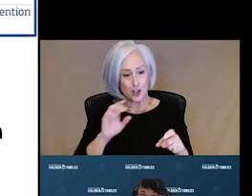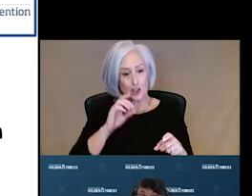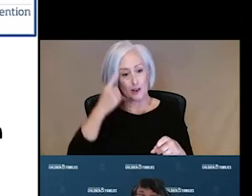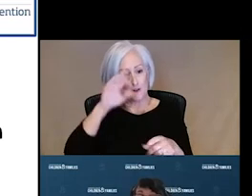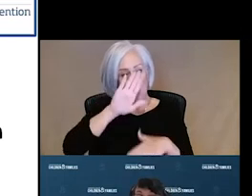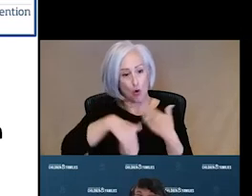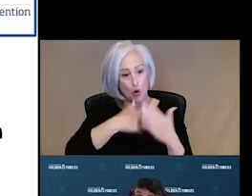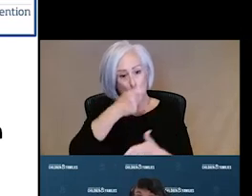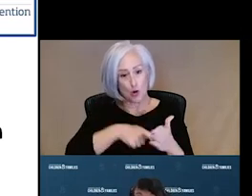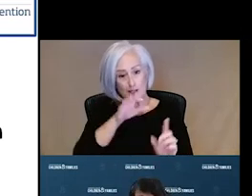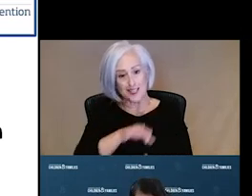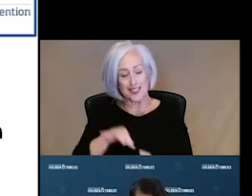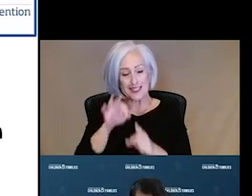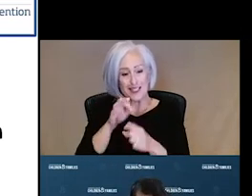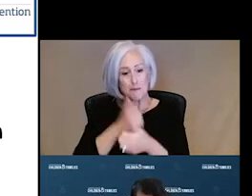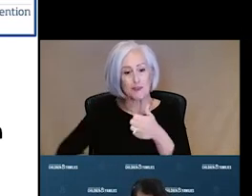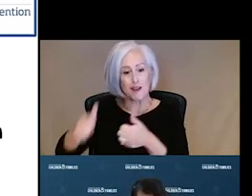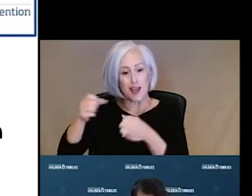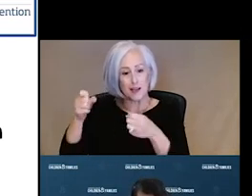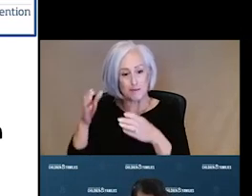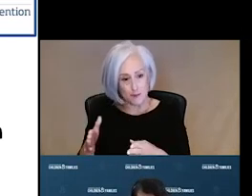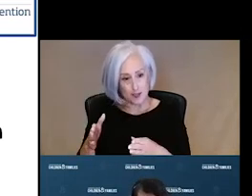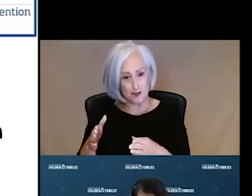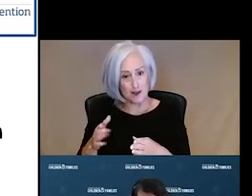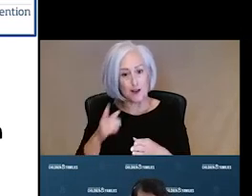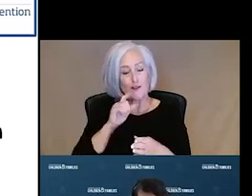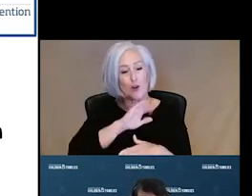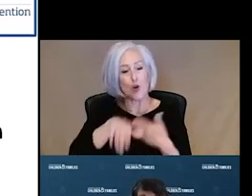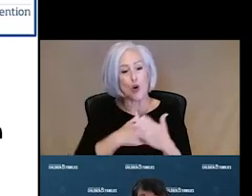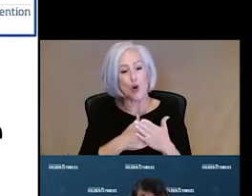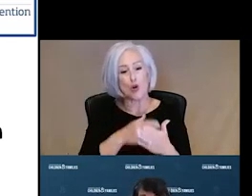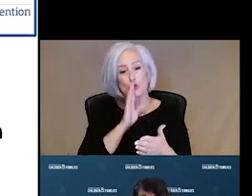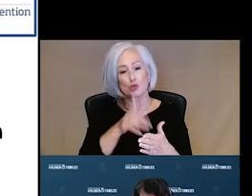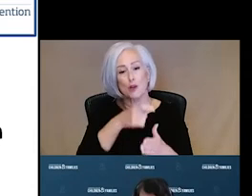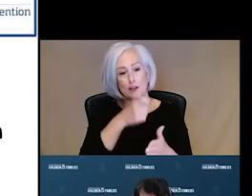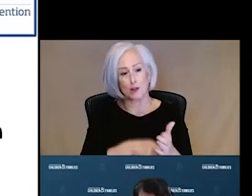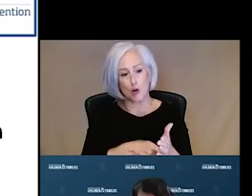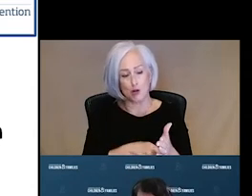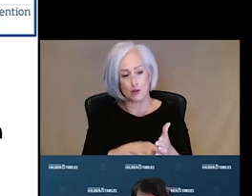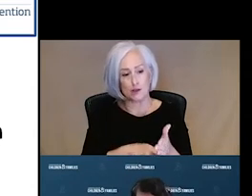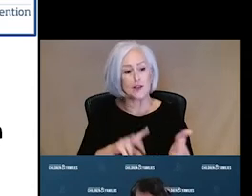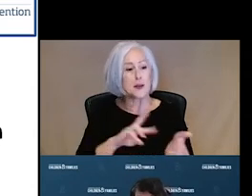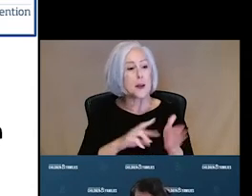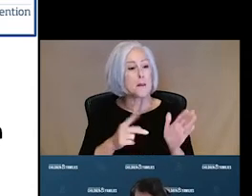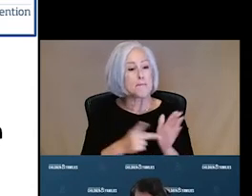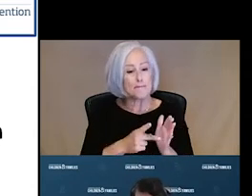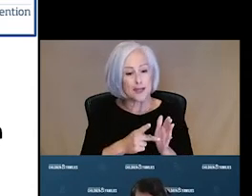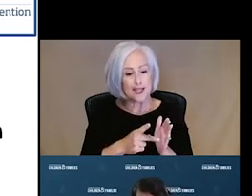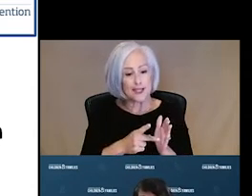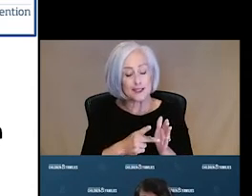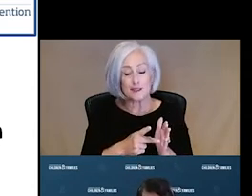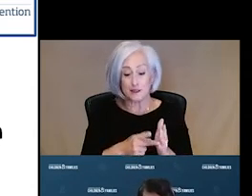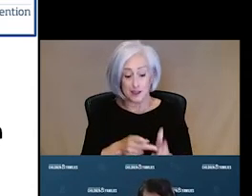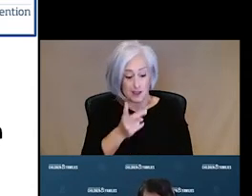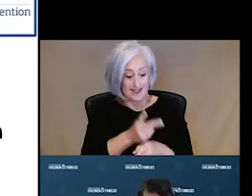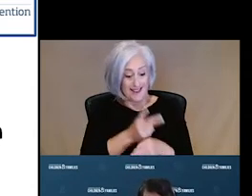expenses as direct costs. Shared, that is, indirect costs, treated as direct costs